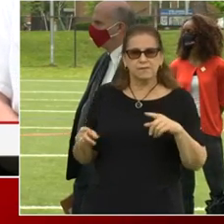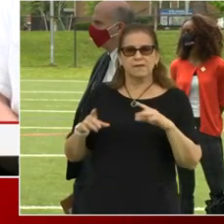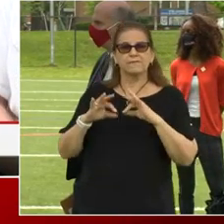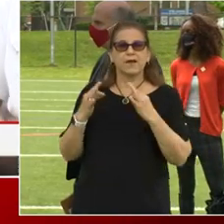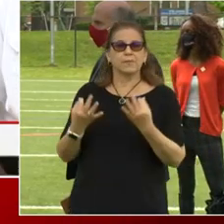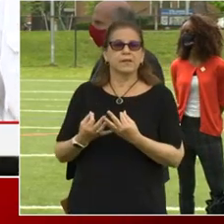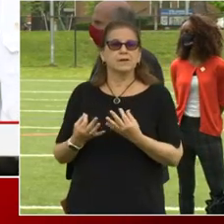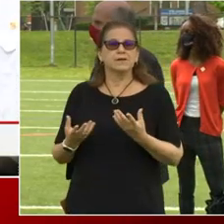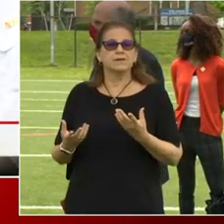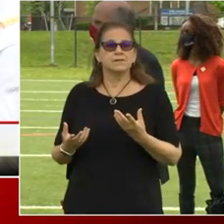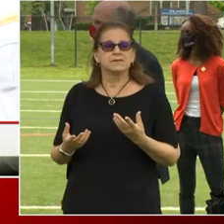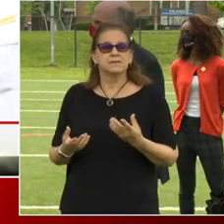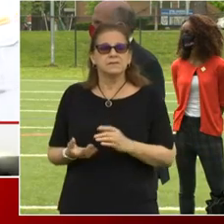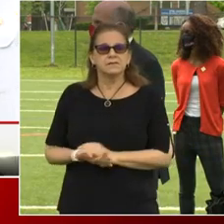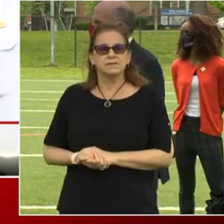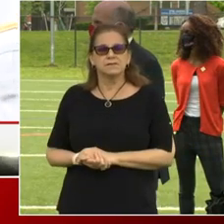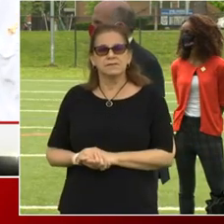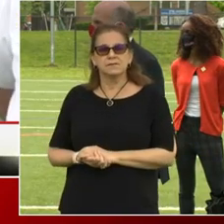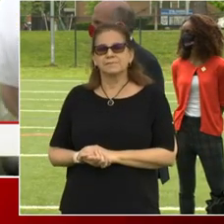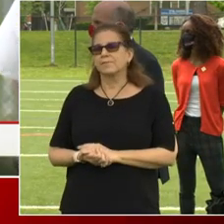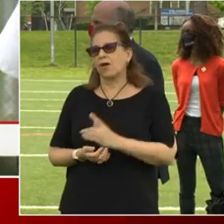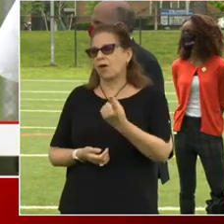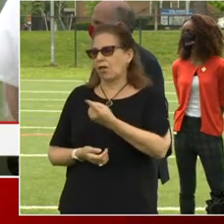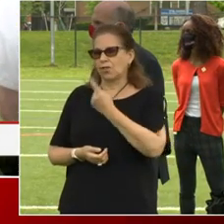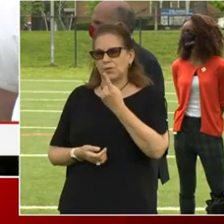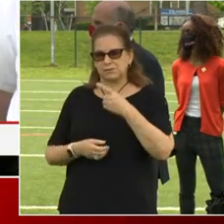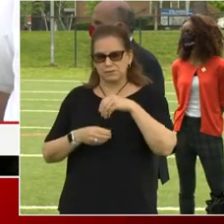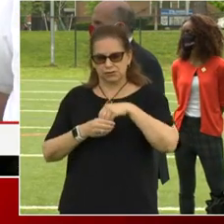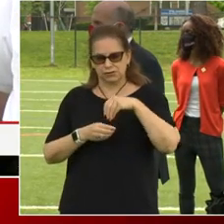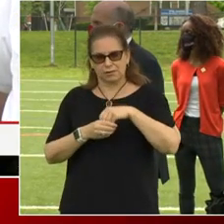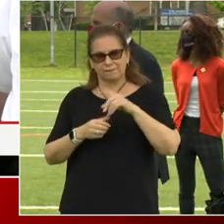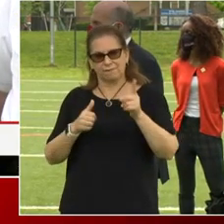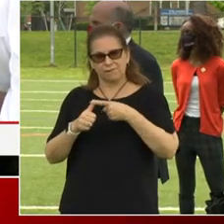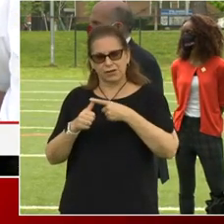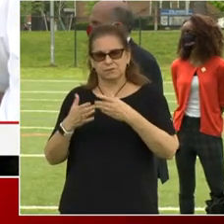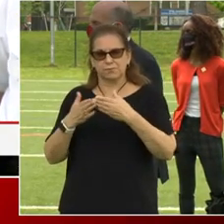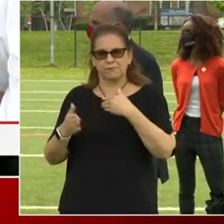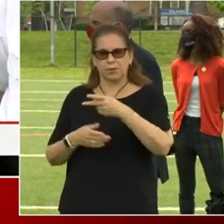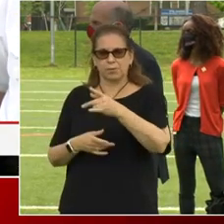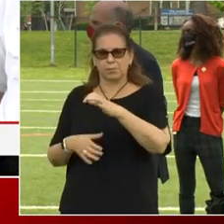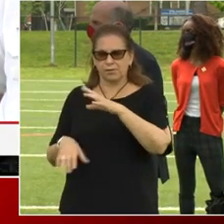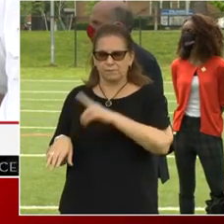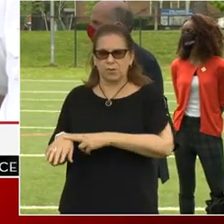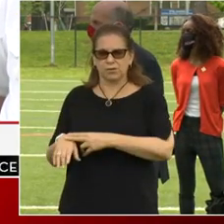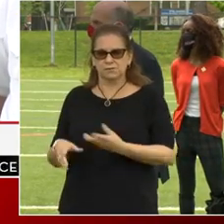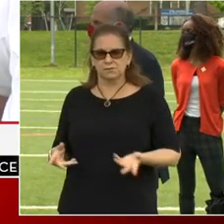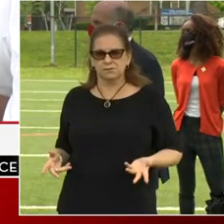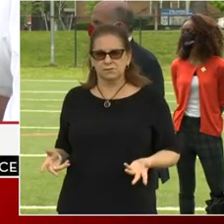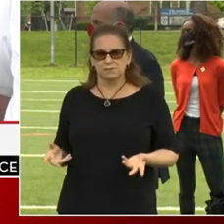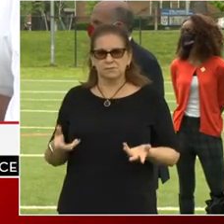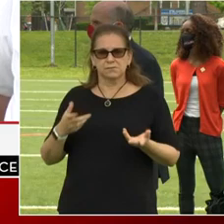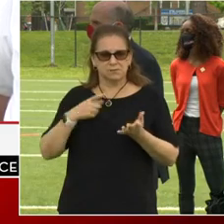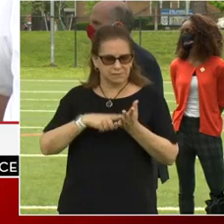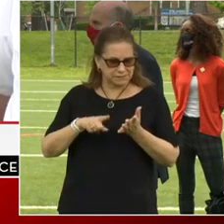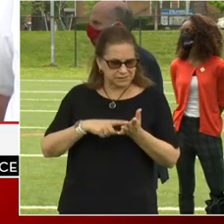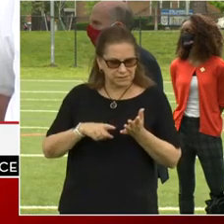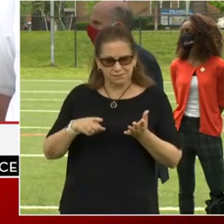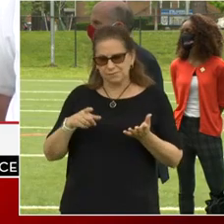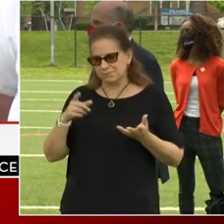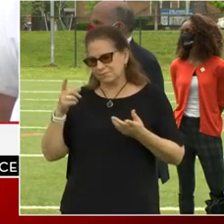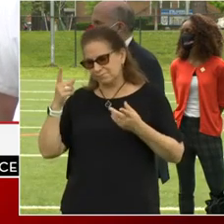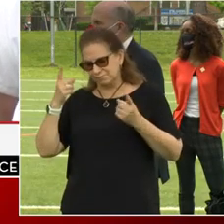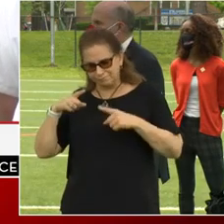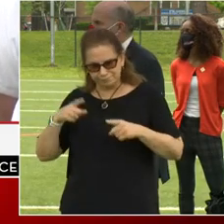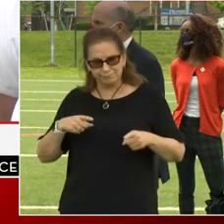could. The chief medical examiner has performed his autopsy. We're still waiting on some toxicology reports, so we don't have a cause and manner at